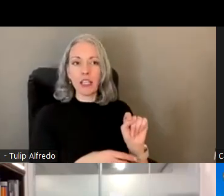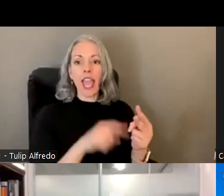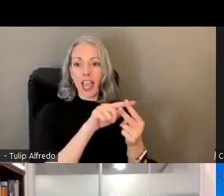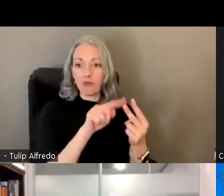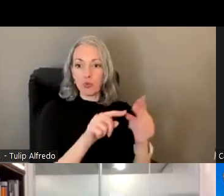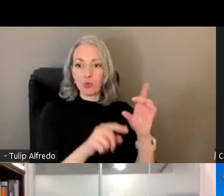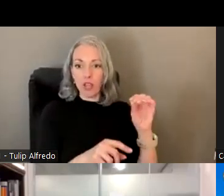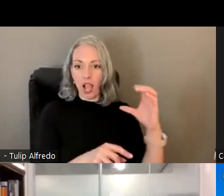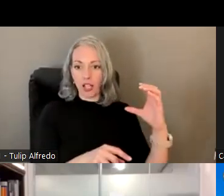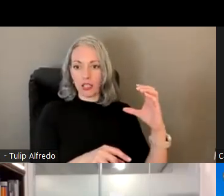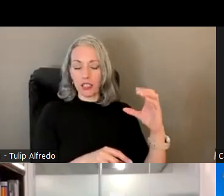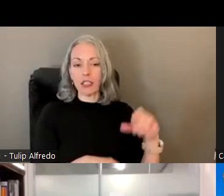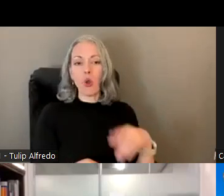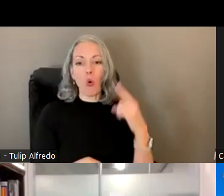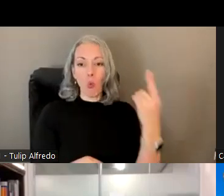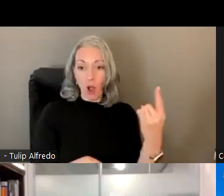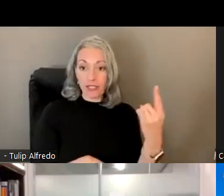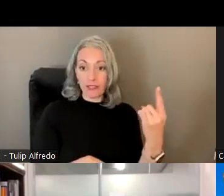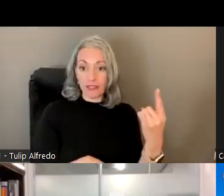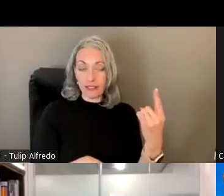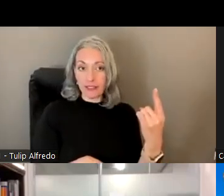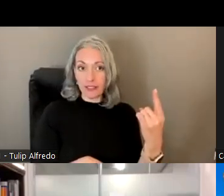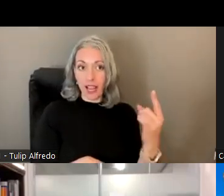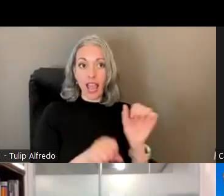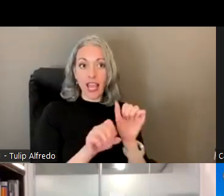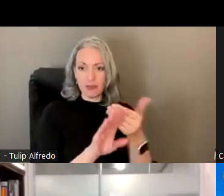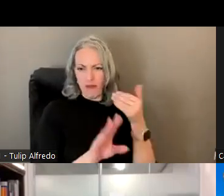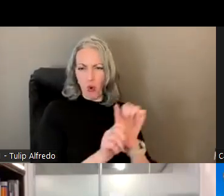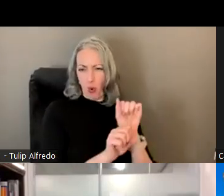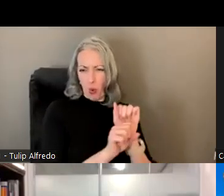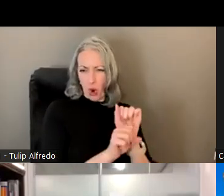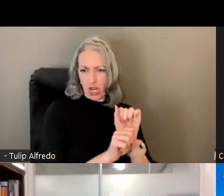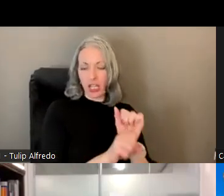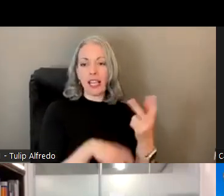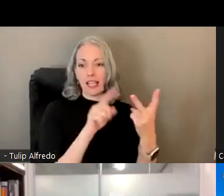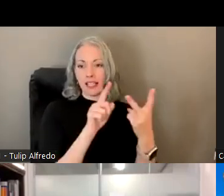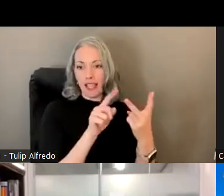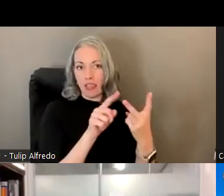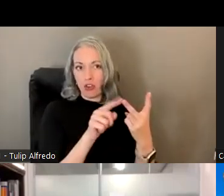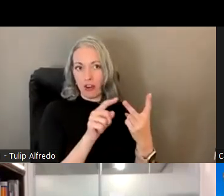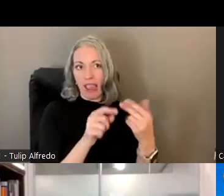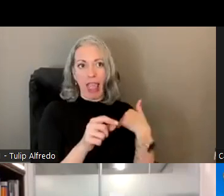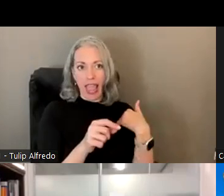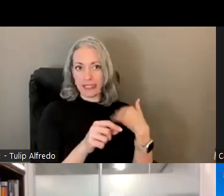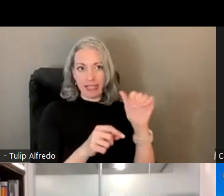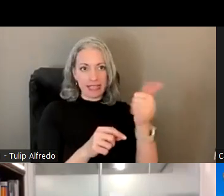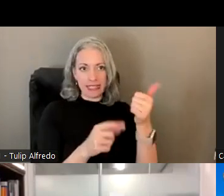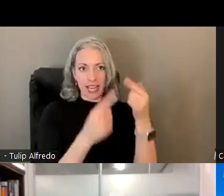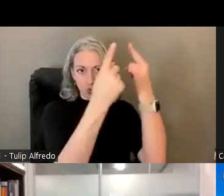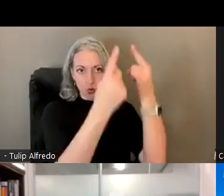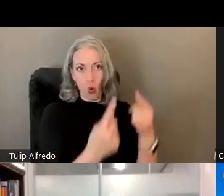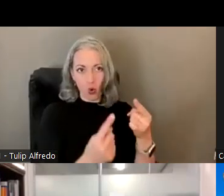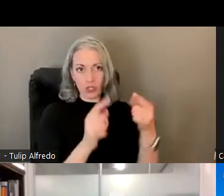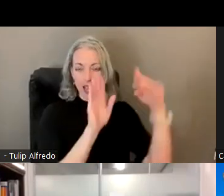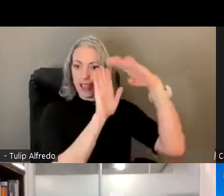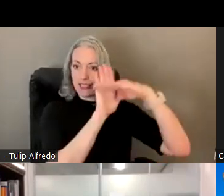So one of them has kind of the pre-work that had been done, and then there's one document that just has those 10 initiatives listed.